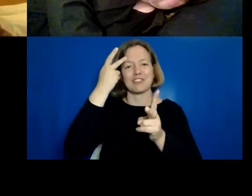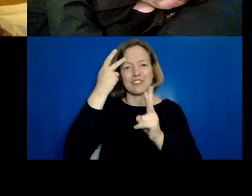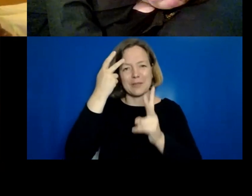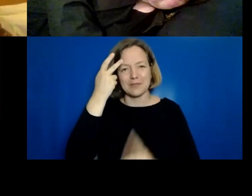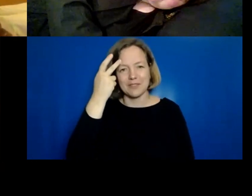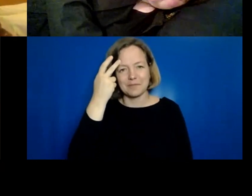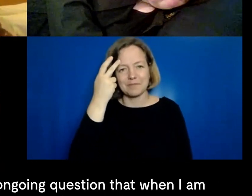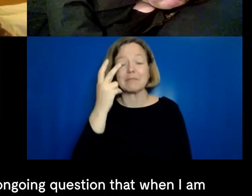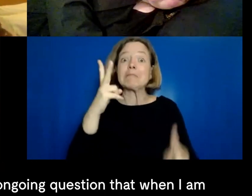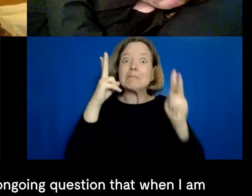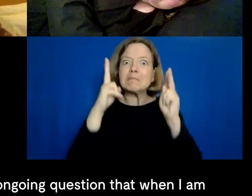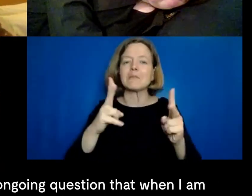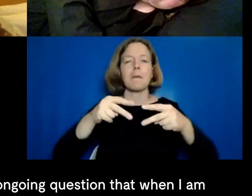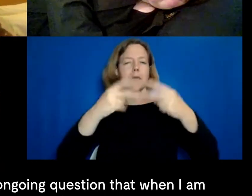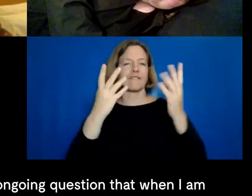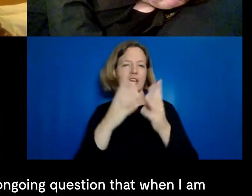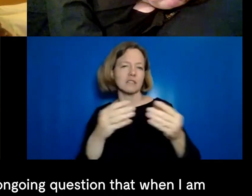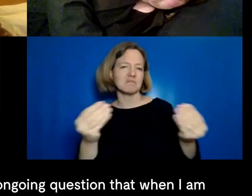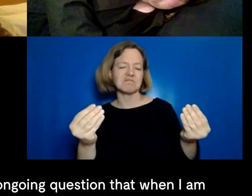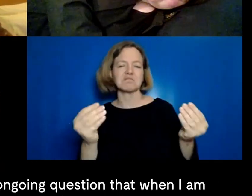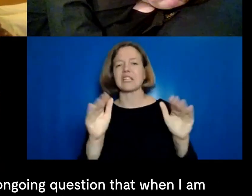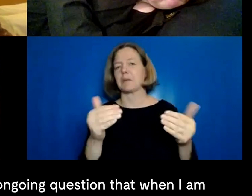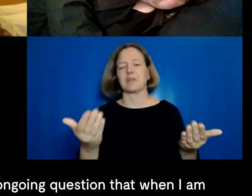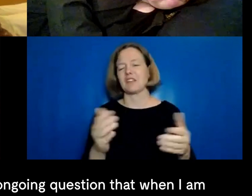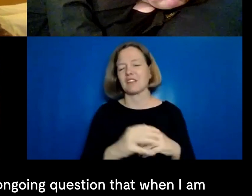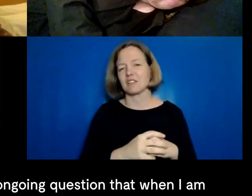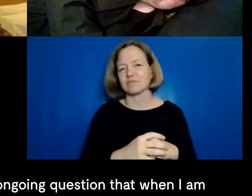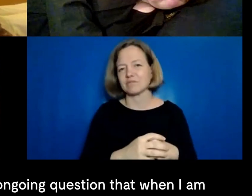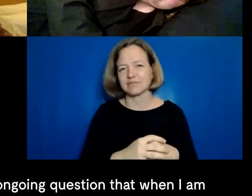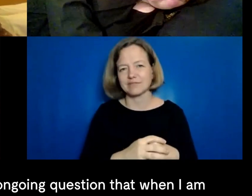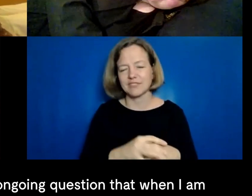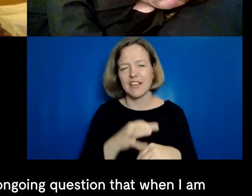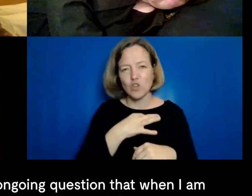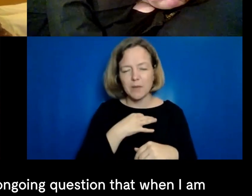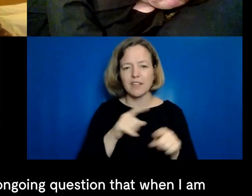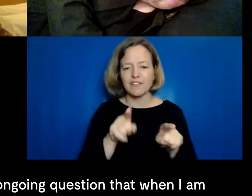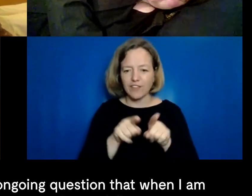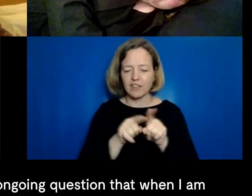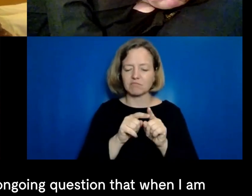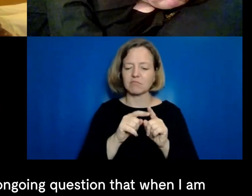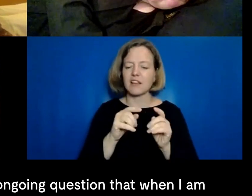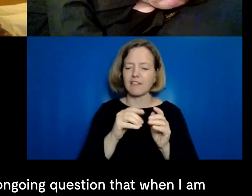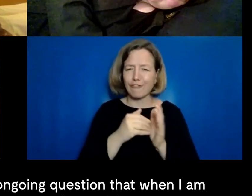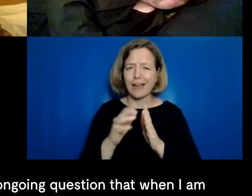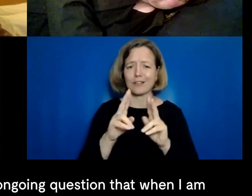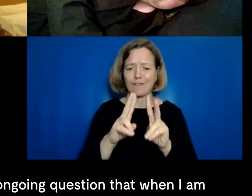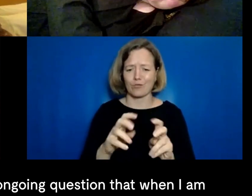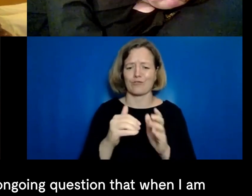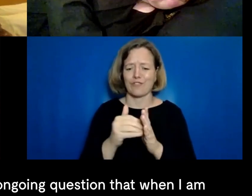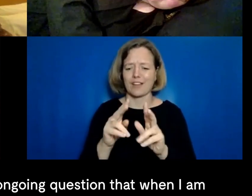solution, but for me it's a really ongoing question, that when I am